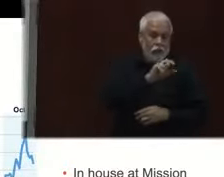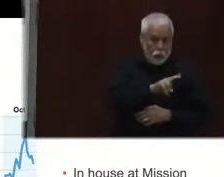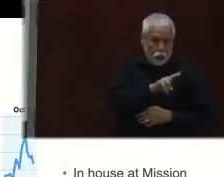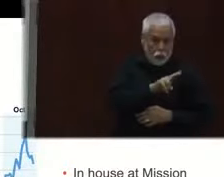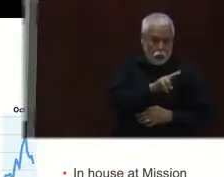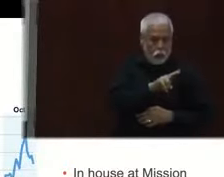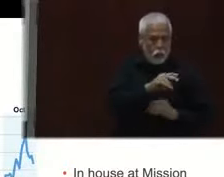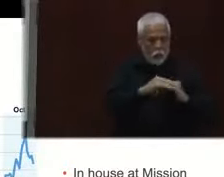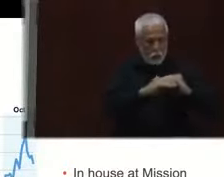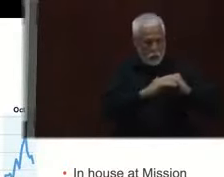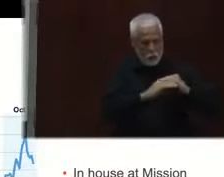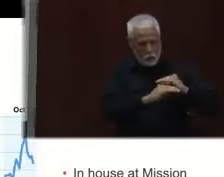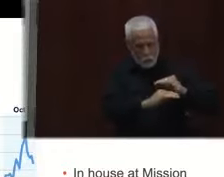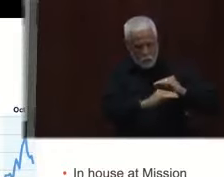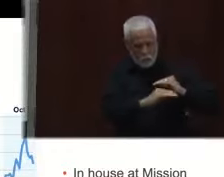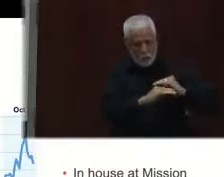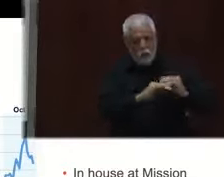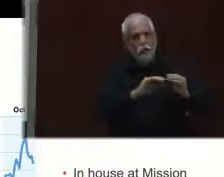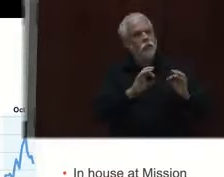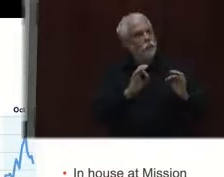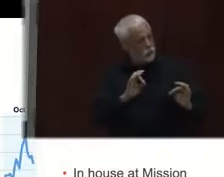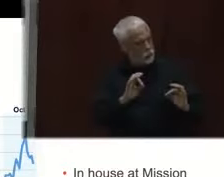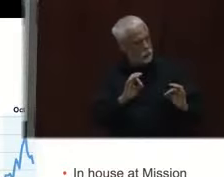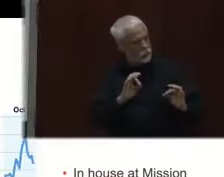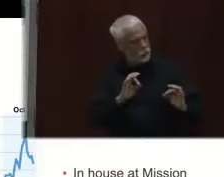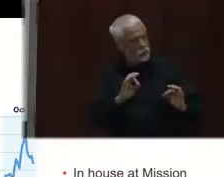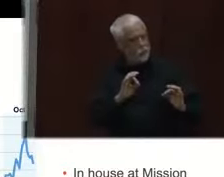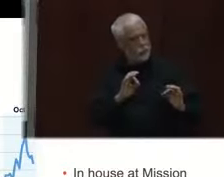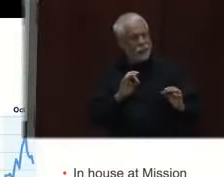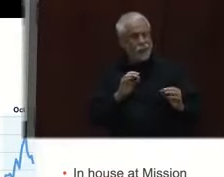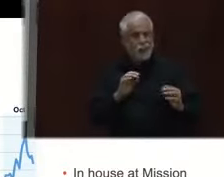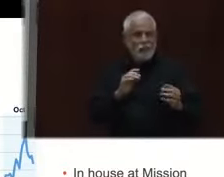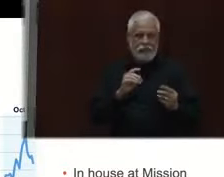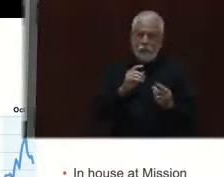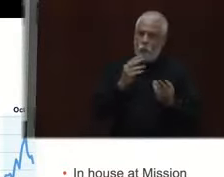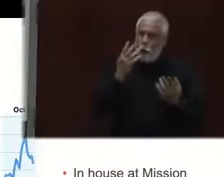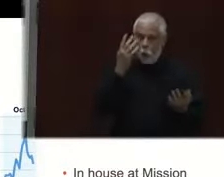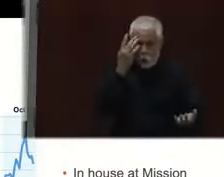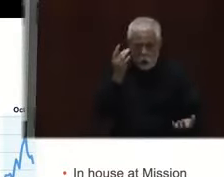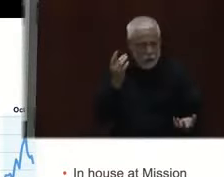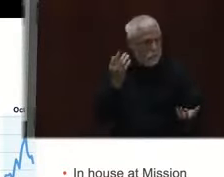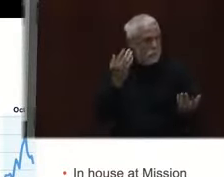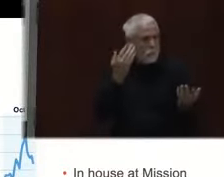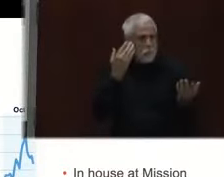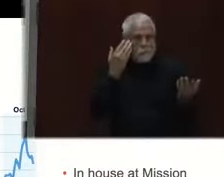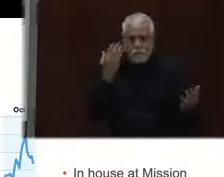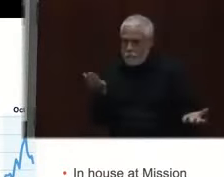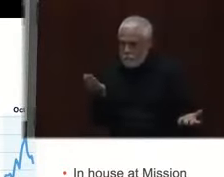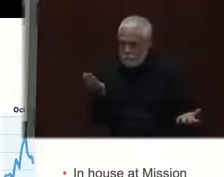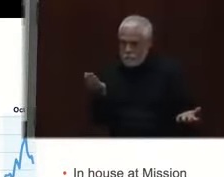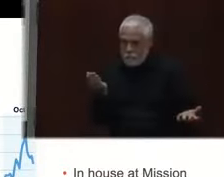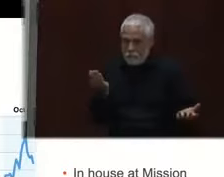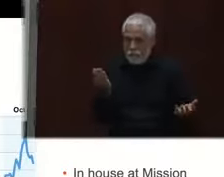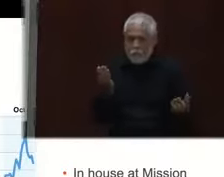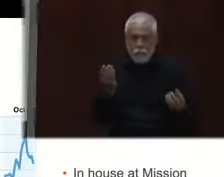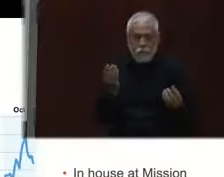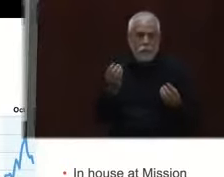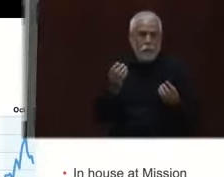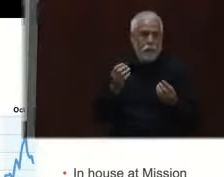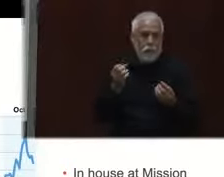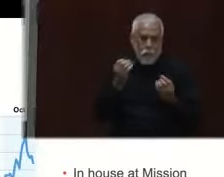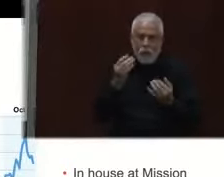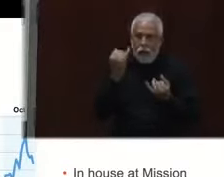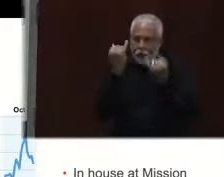is remaining flat, and that's encouraging to me. I don't have an explanation for that, lots of